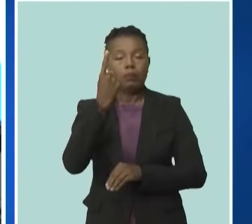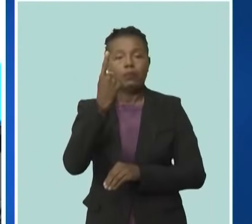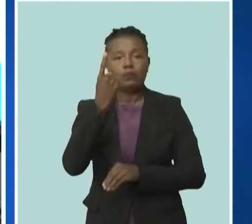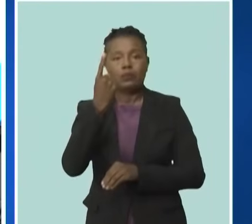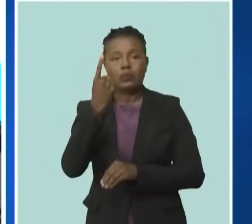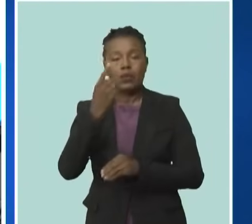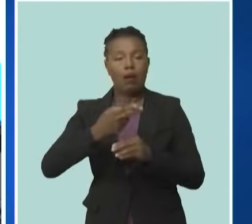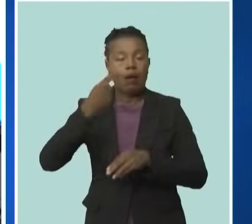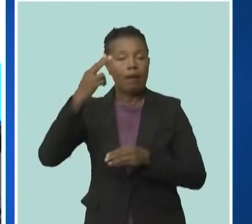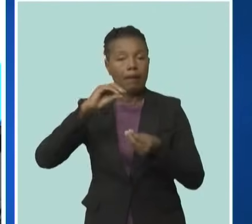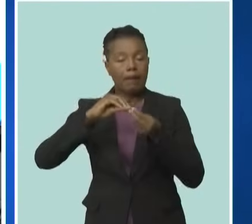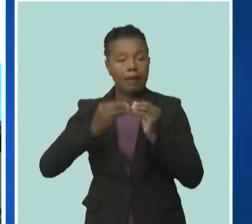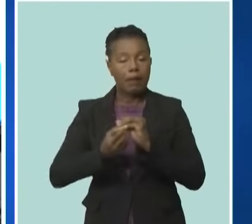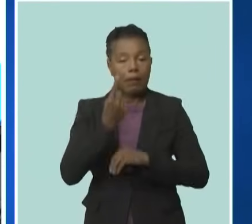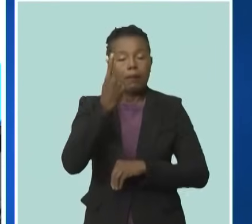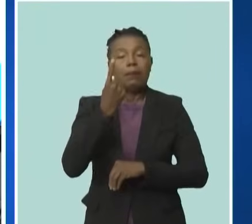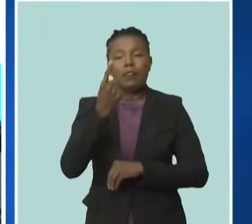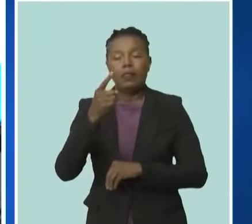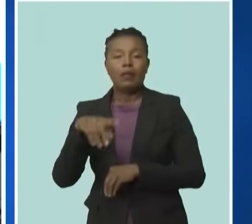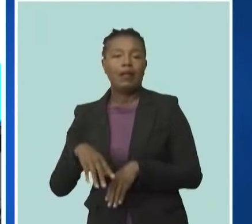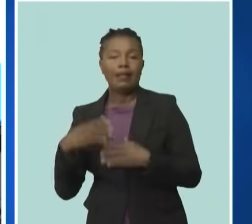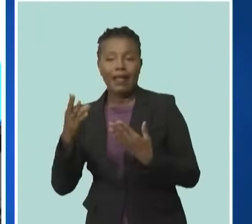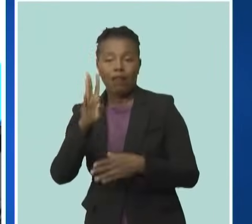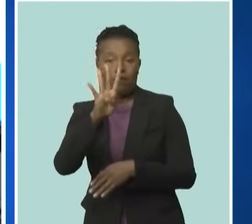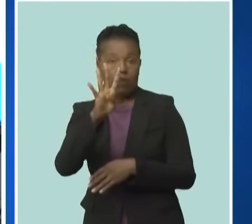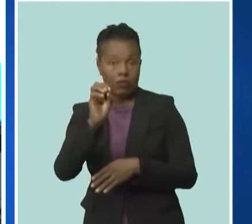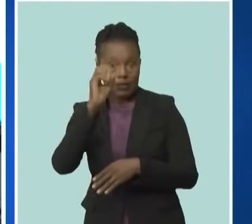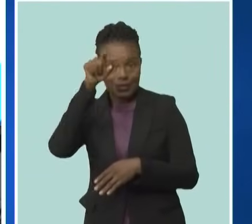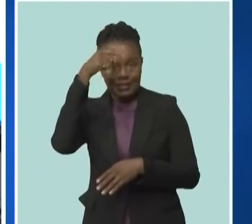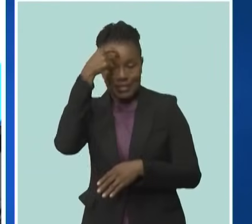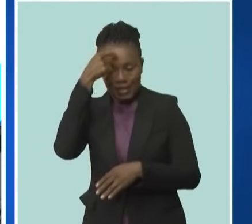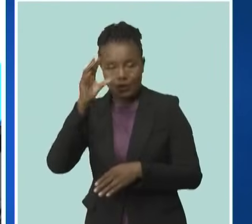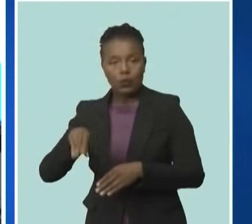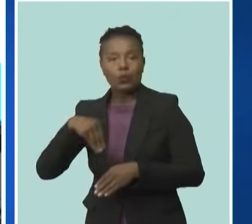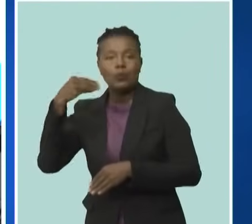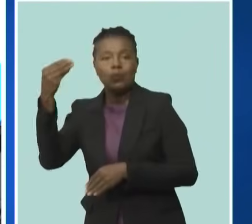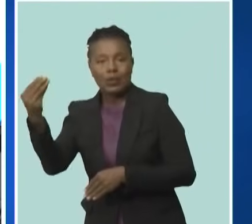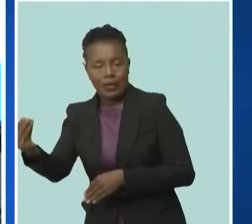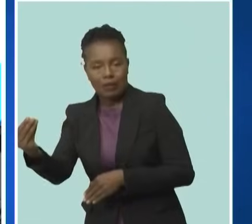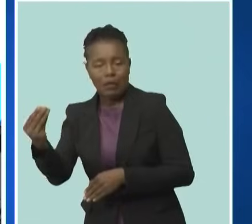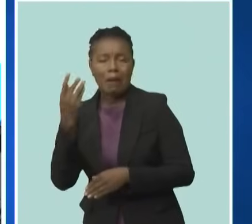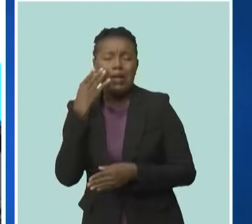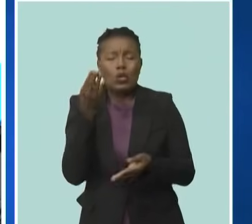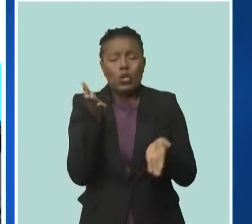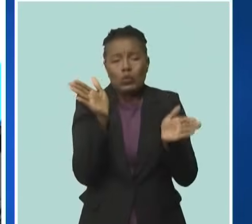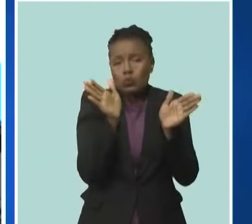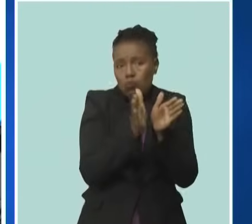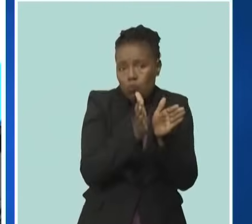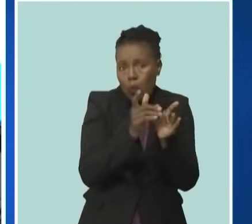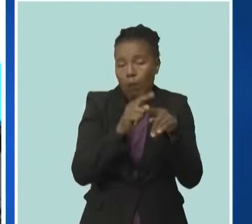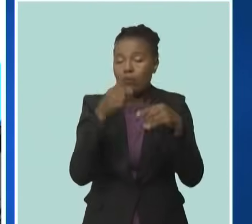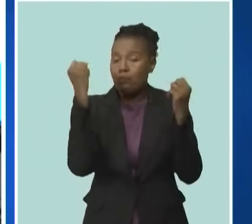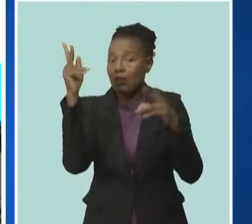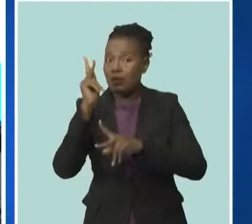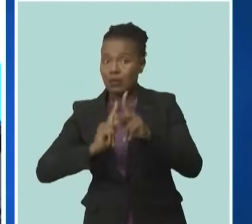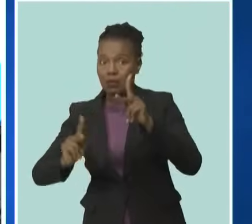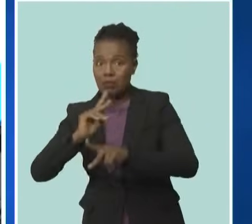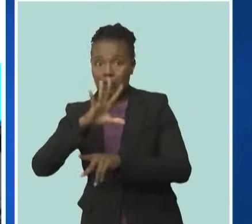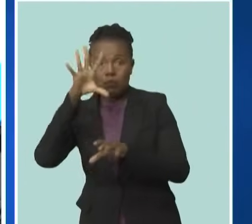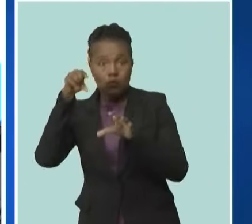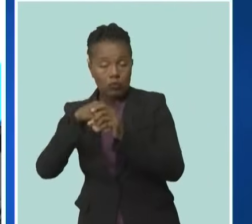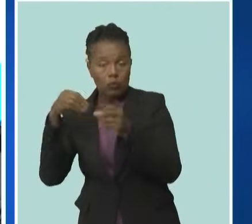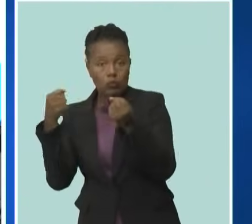seem small, but when thousands of people participate, it adds up fast, and it creates the kind of national